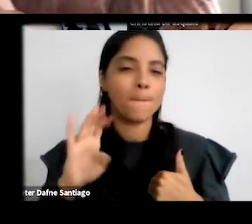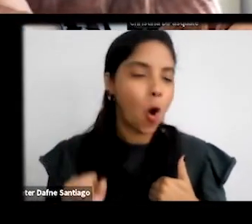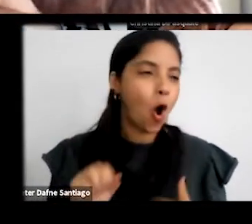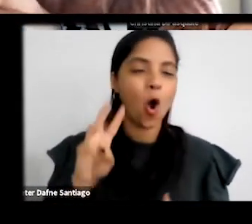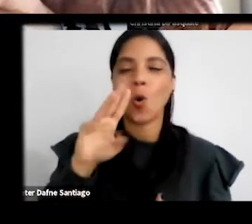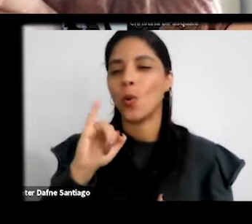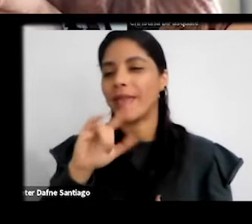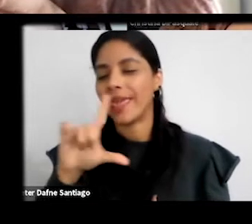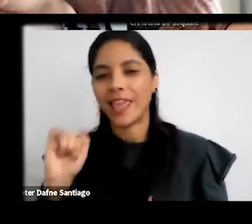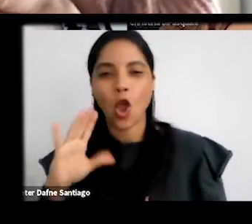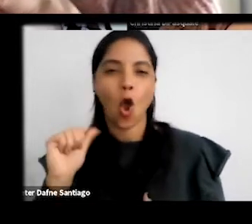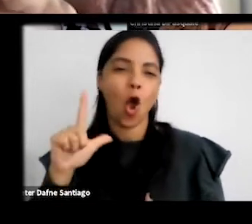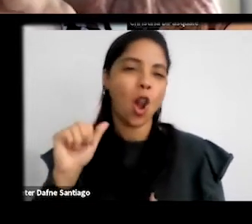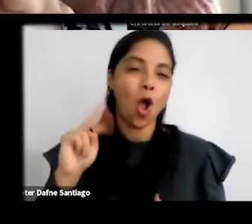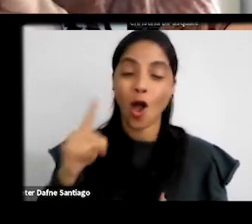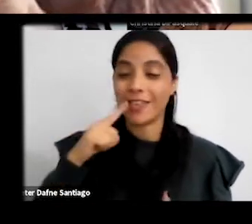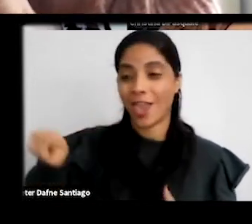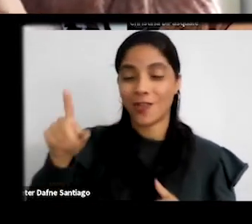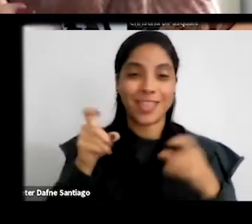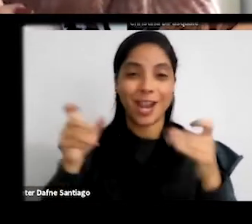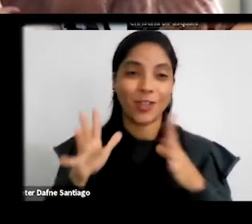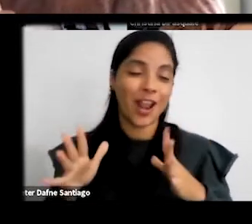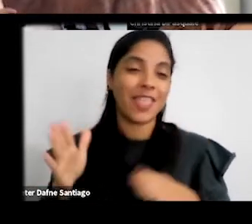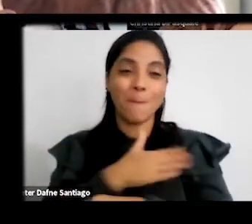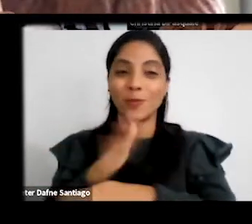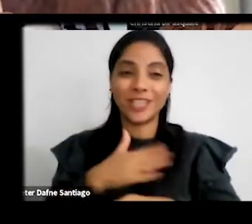musical director, and Dilcia brought a lot of these